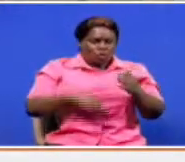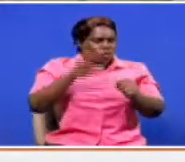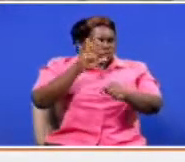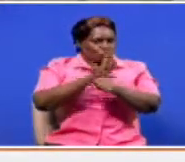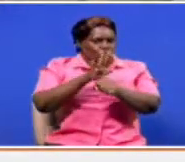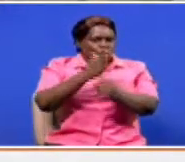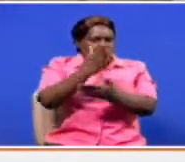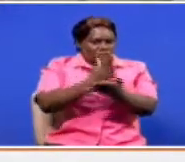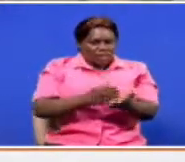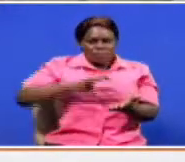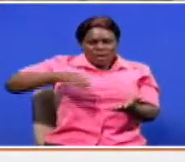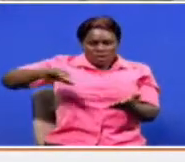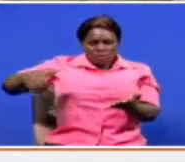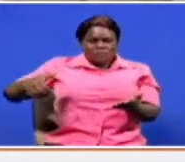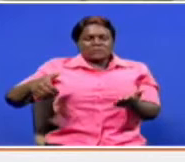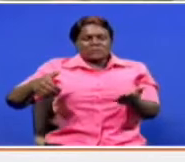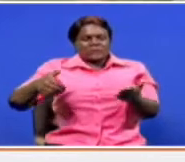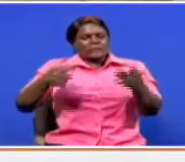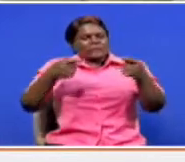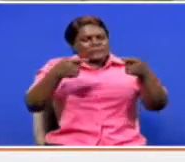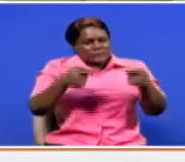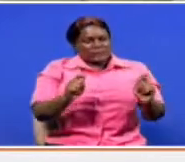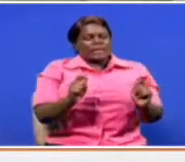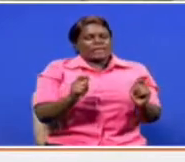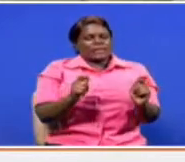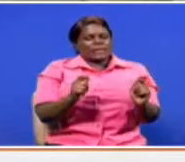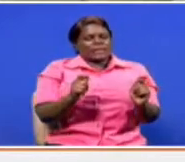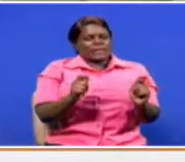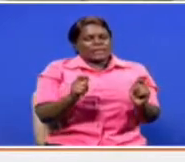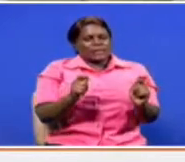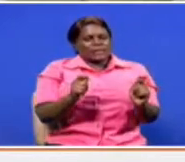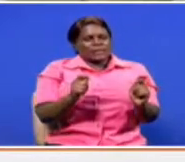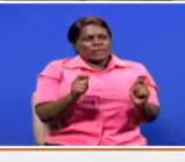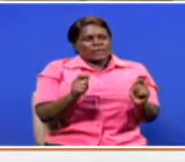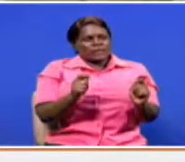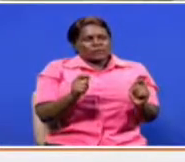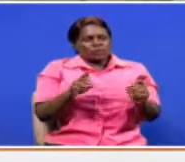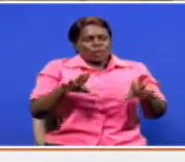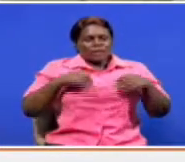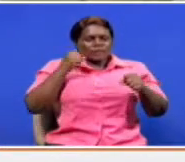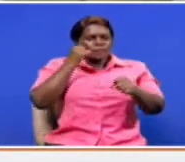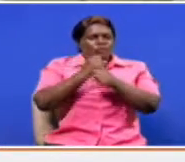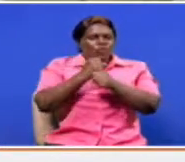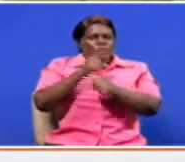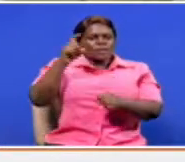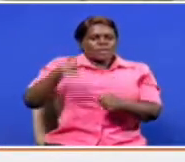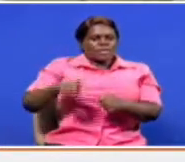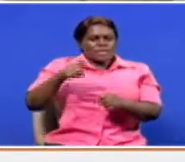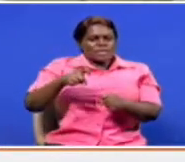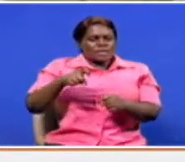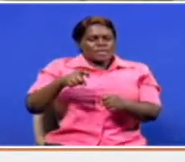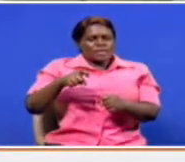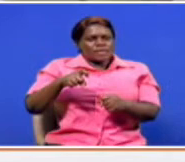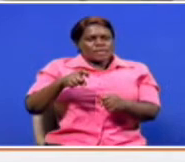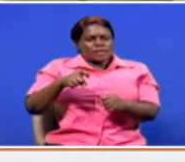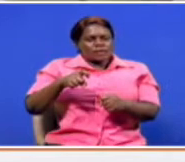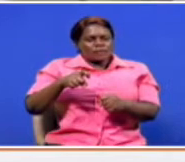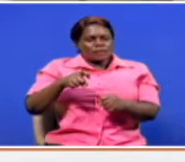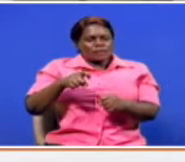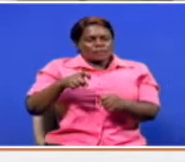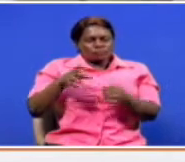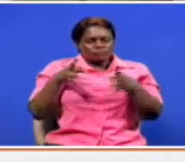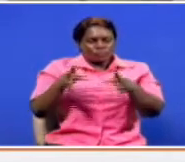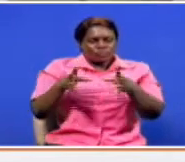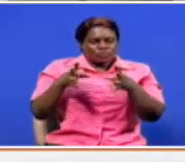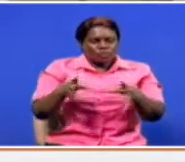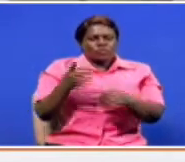some counties are really coming up very well to be able to take up this function, we still need to really give it a